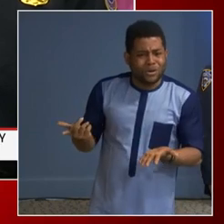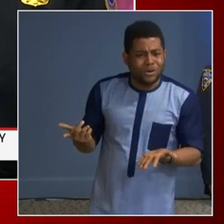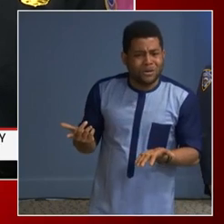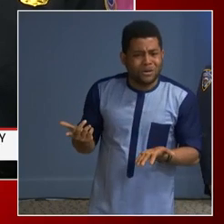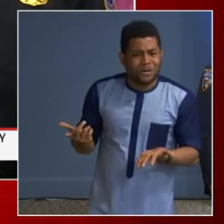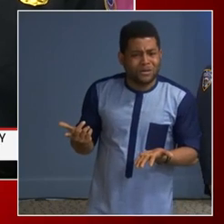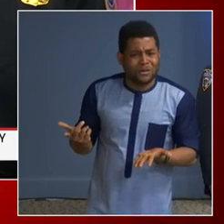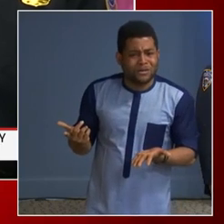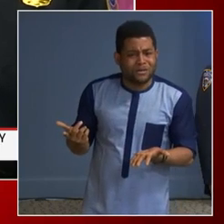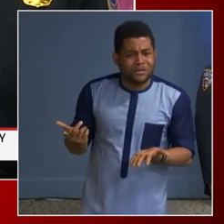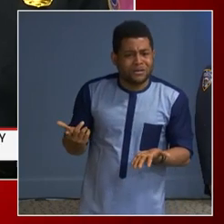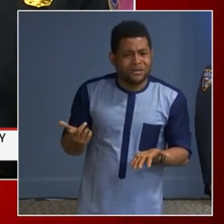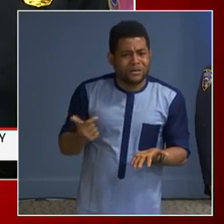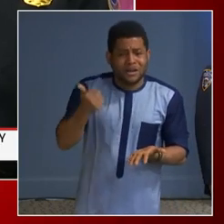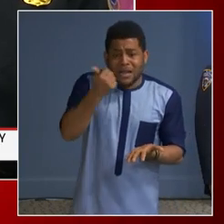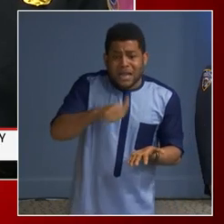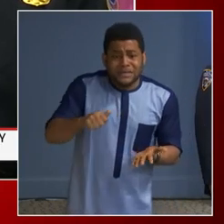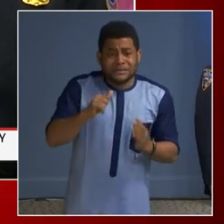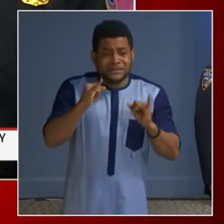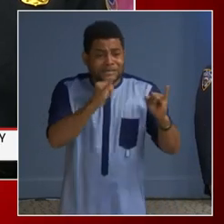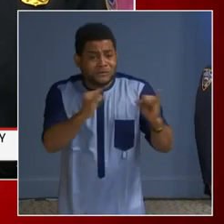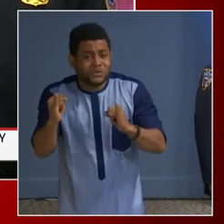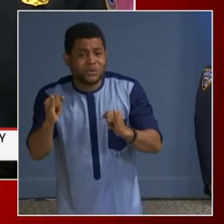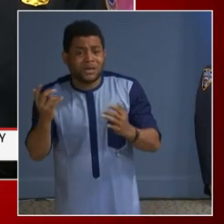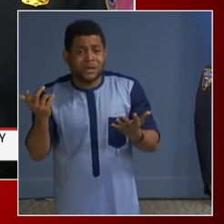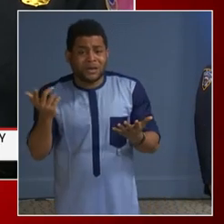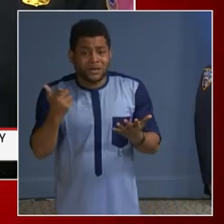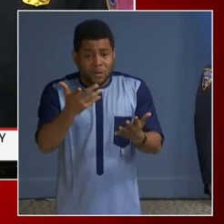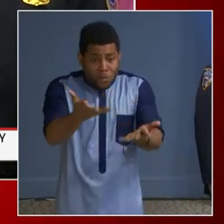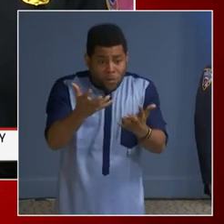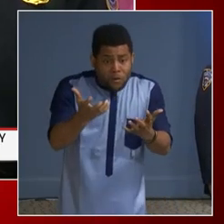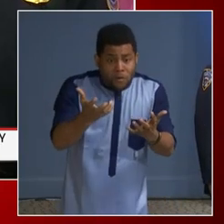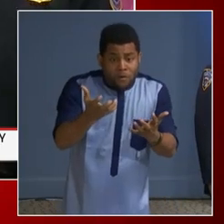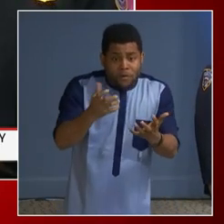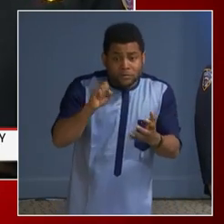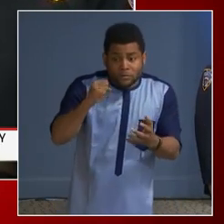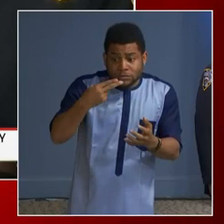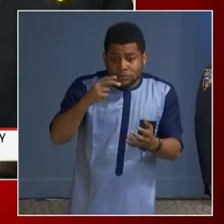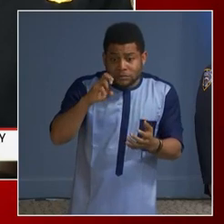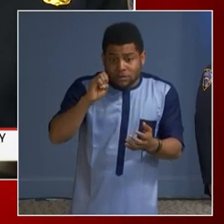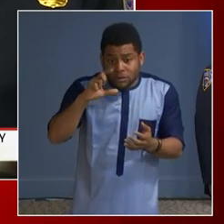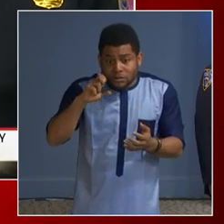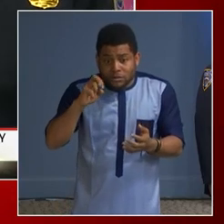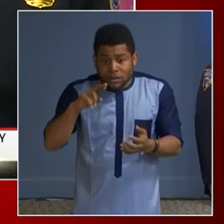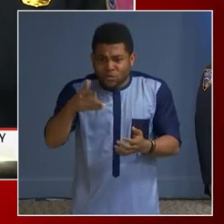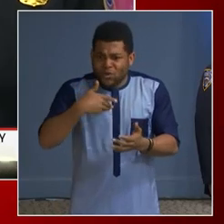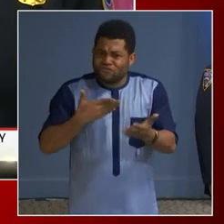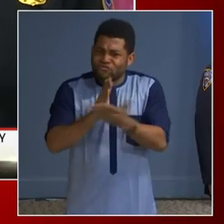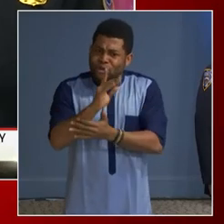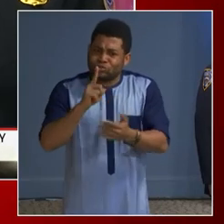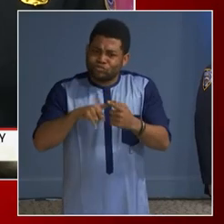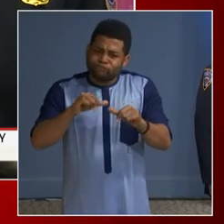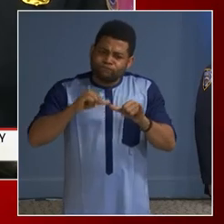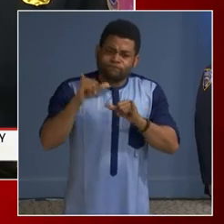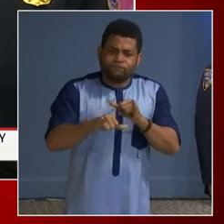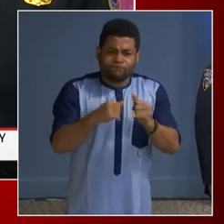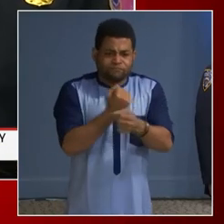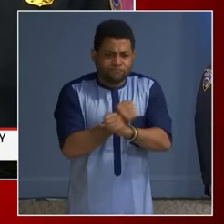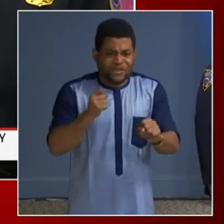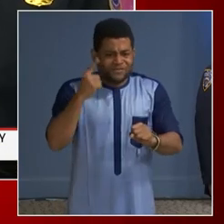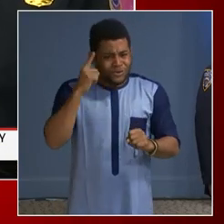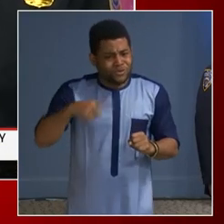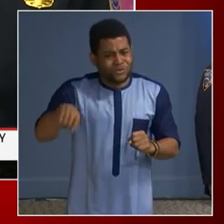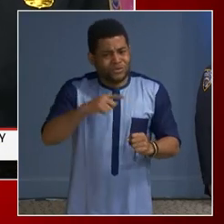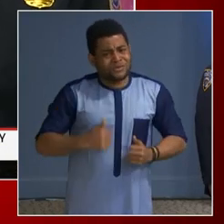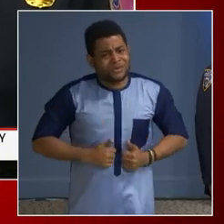house any individual that wants shelter. We have a right to shelter in our city. We're required by